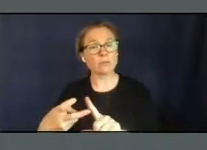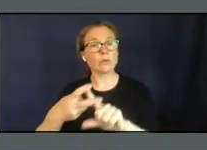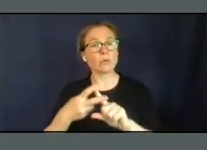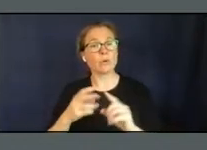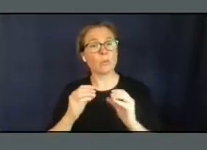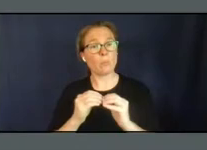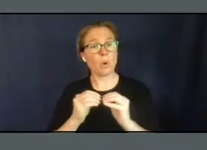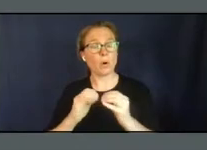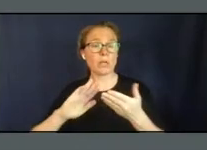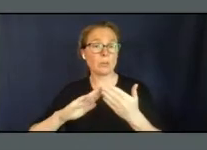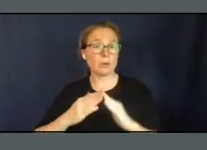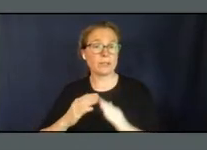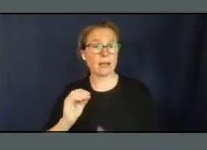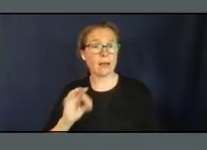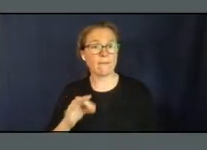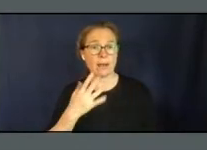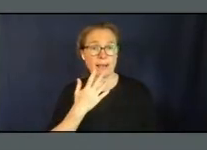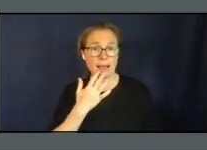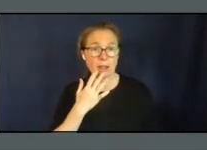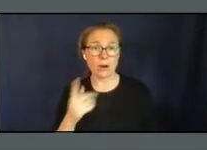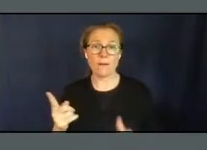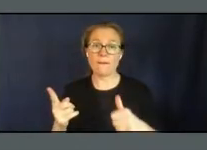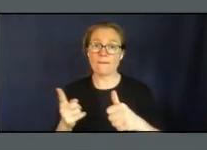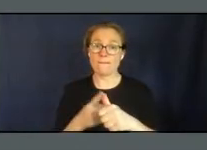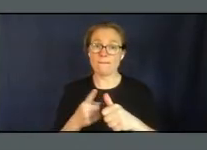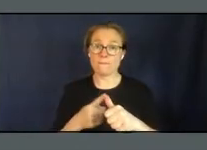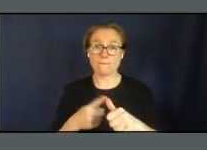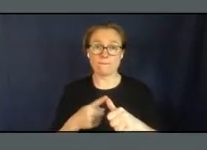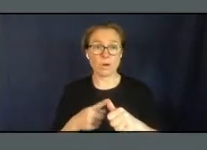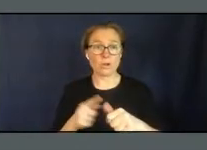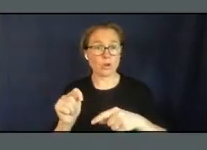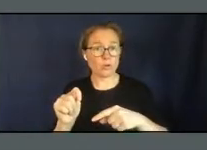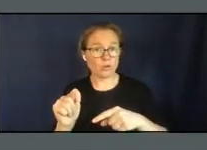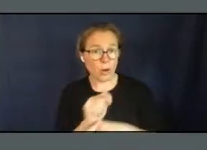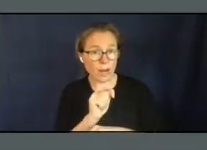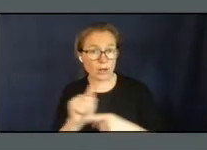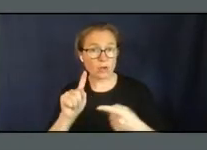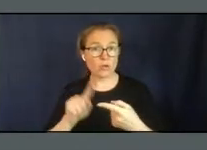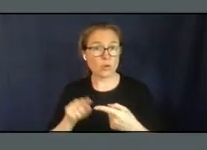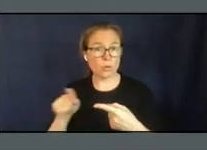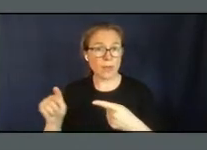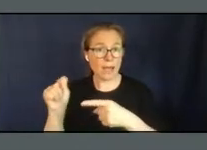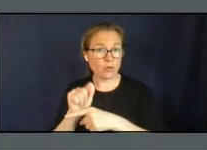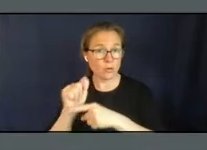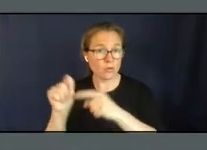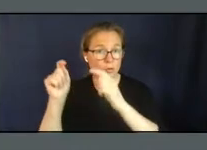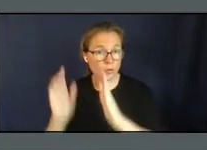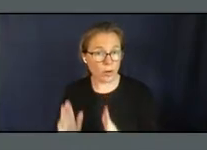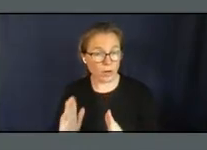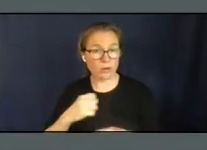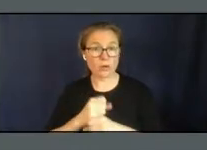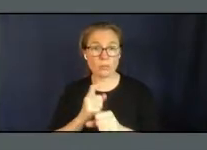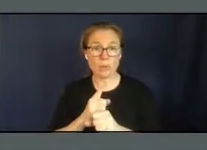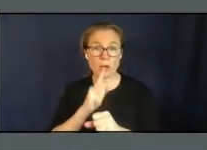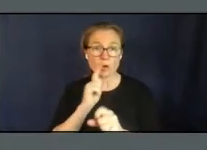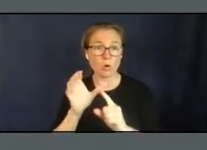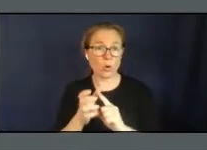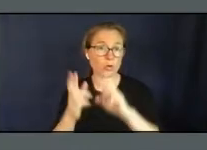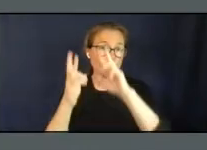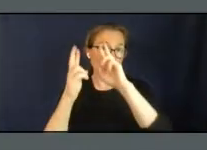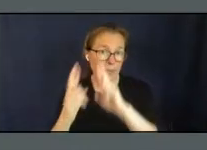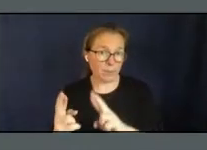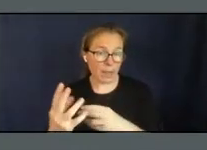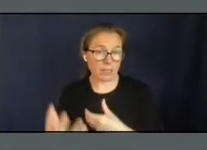have completed our first cohort of participants in the Train the Trainer session of the Stepping In, Creating a Culture of Respect and